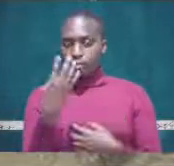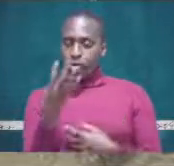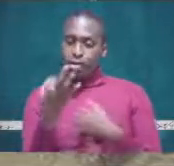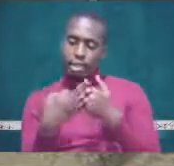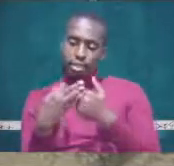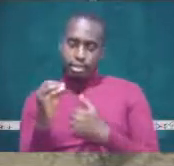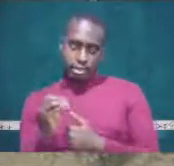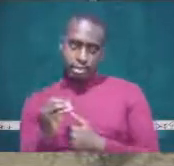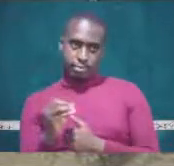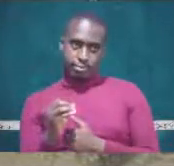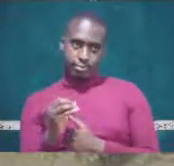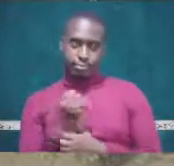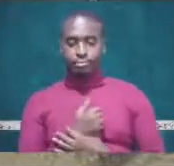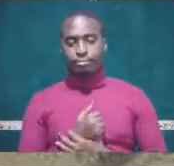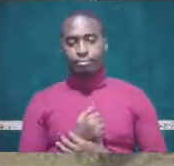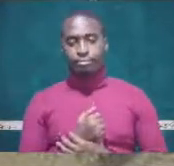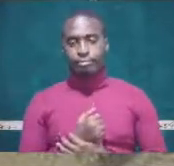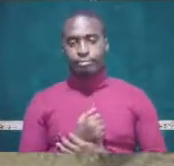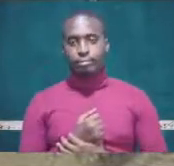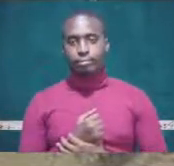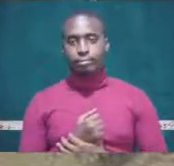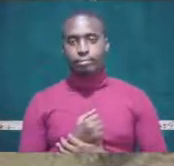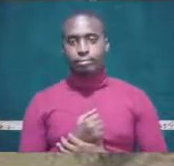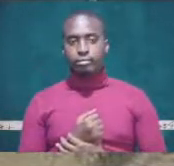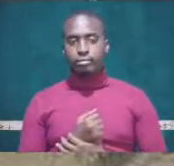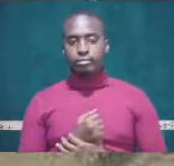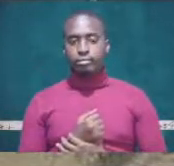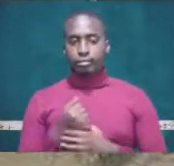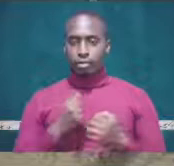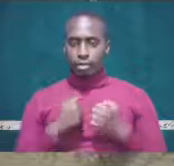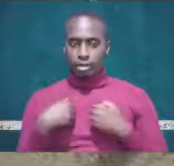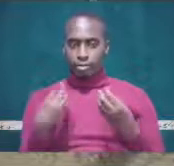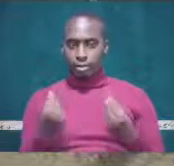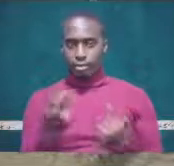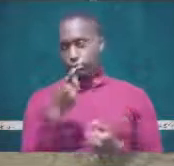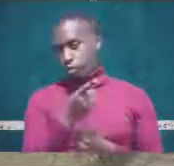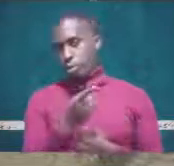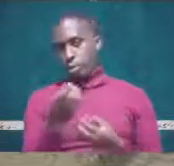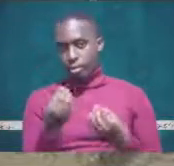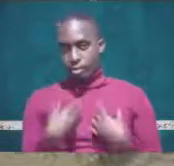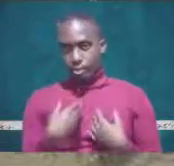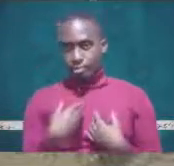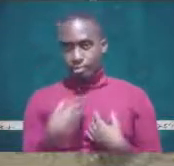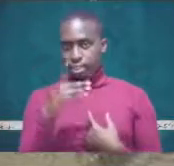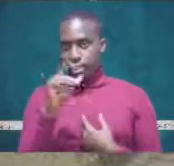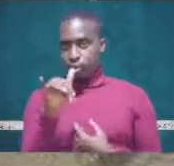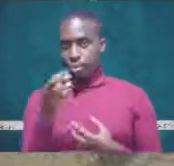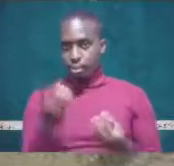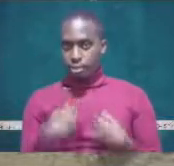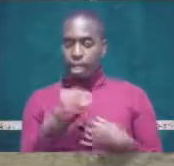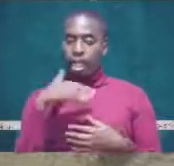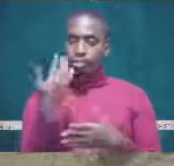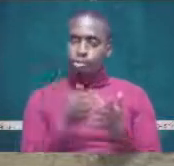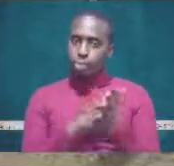francs. It is 480 francs. That is the disposable income given. And